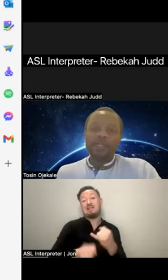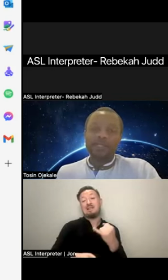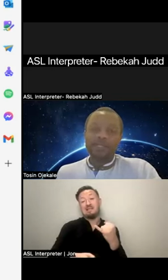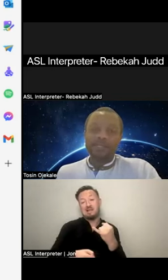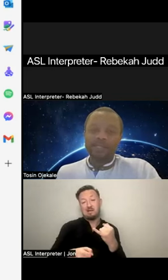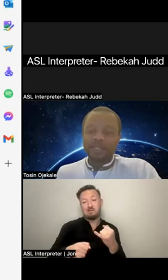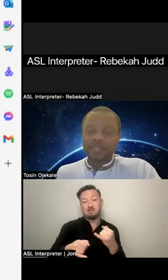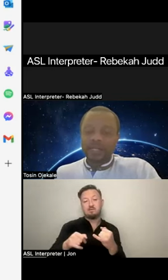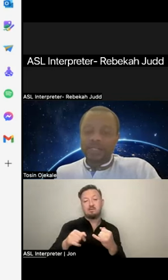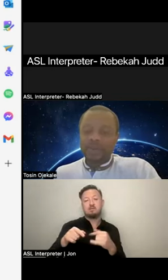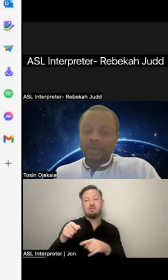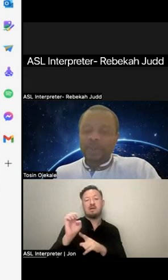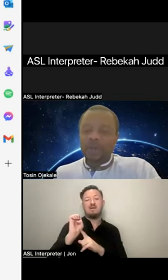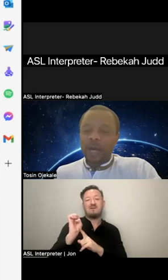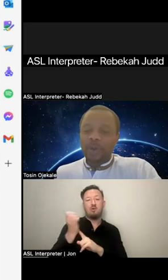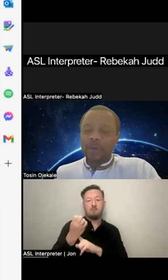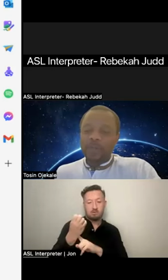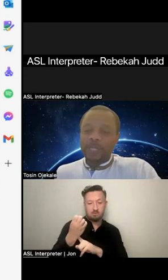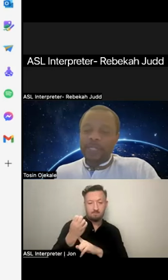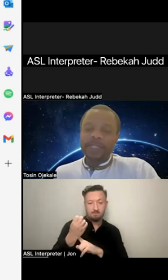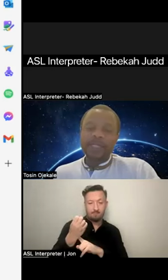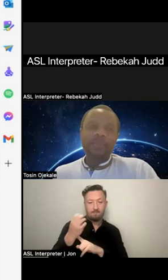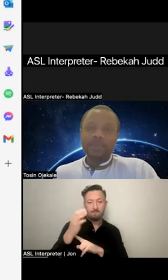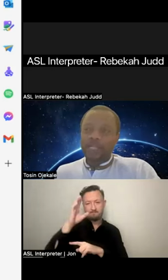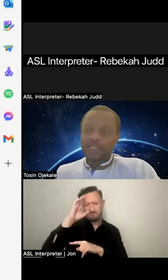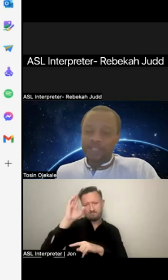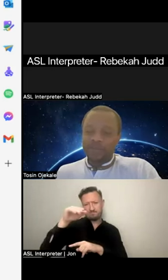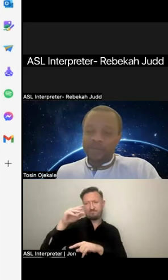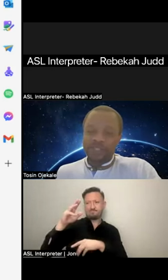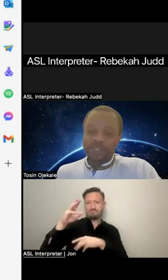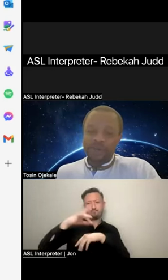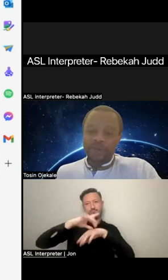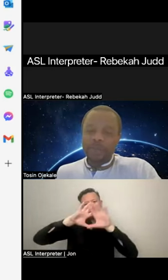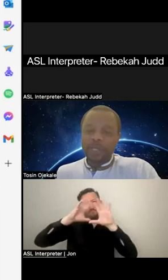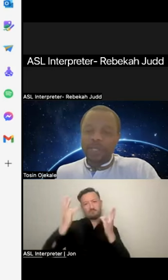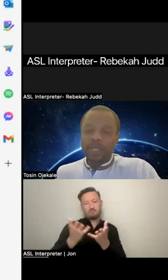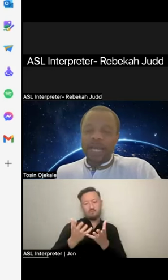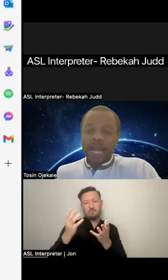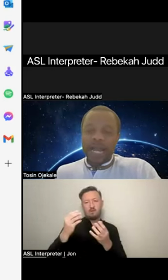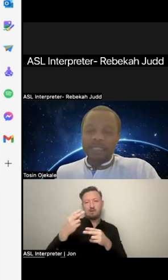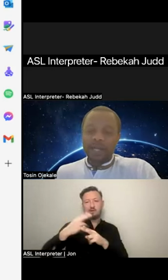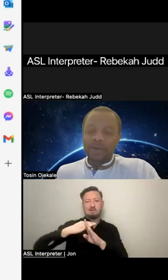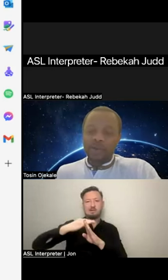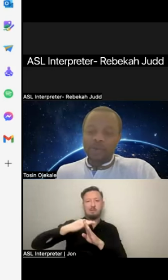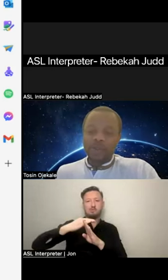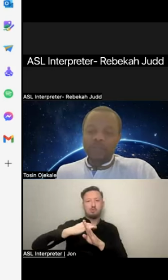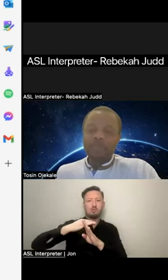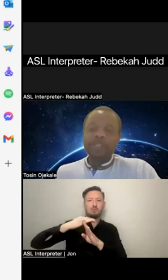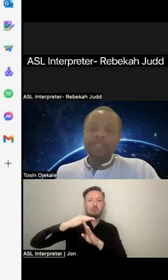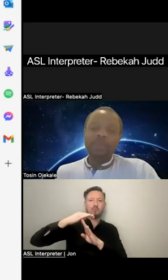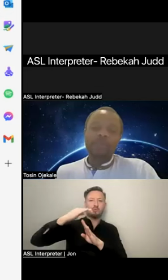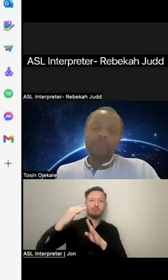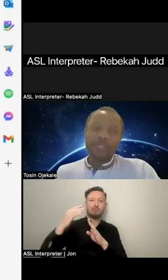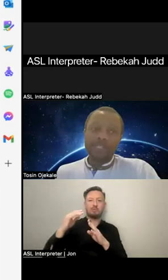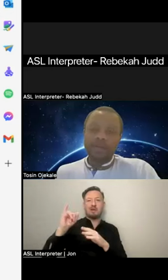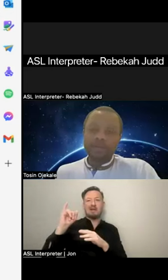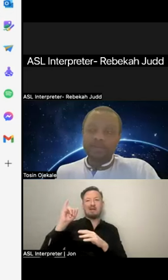environment. So global warming potentials, GWP, and ozone